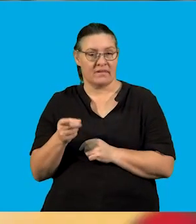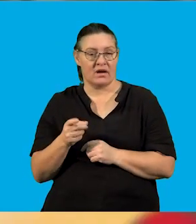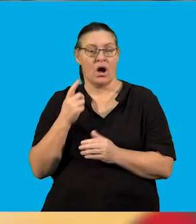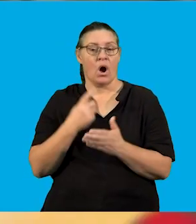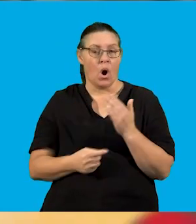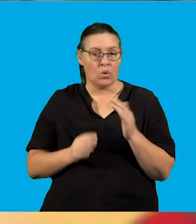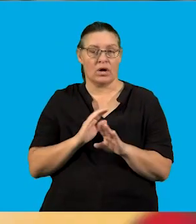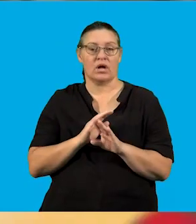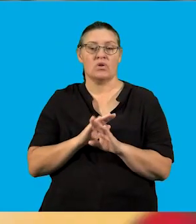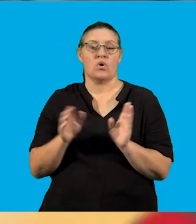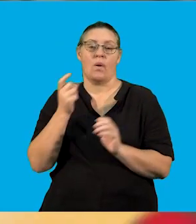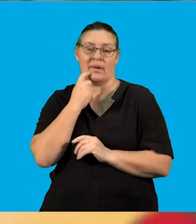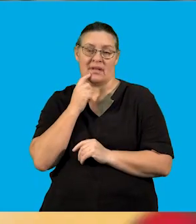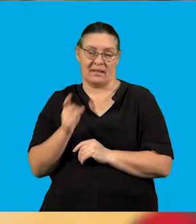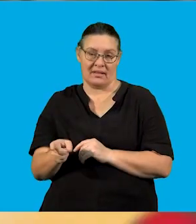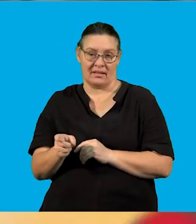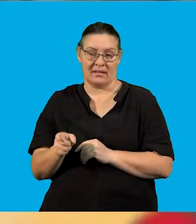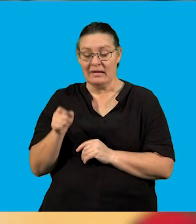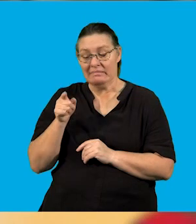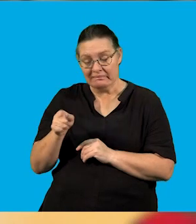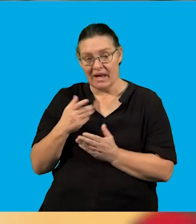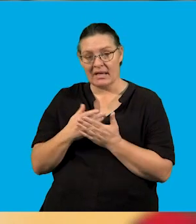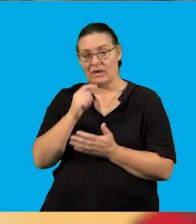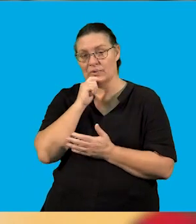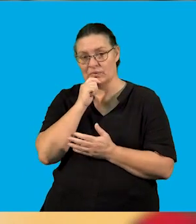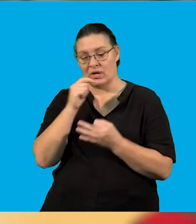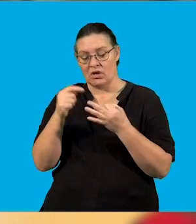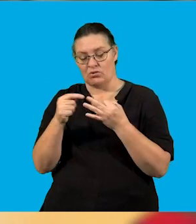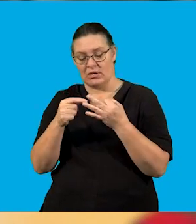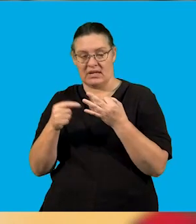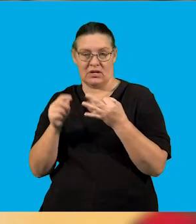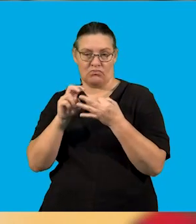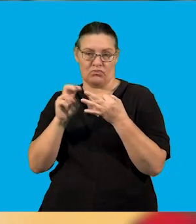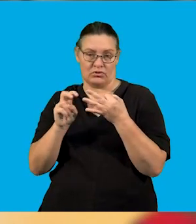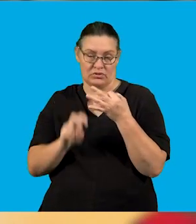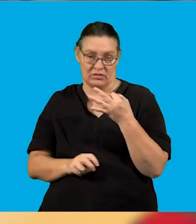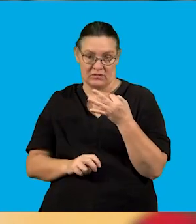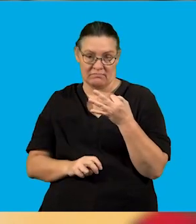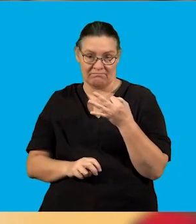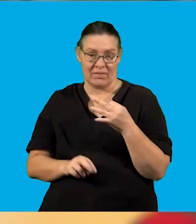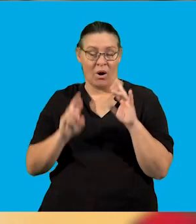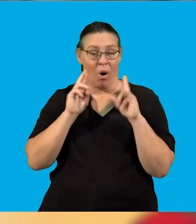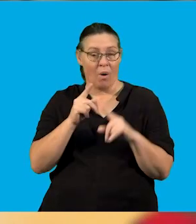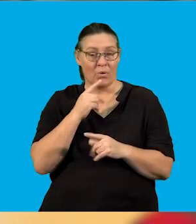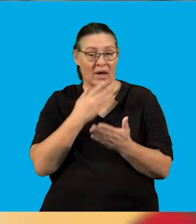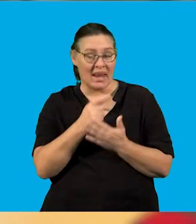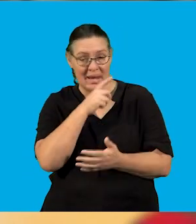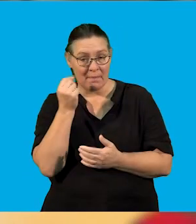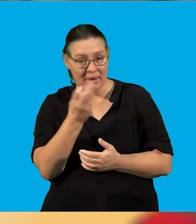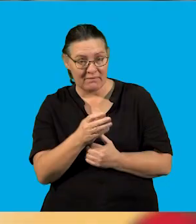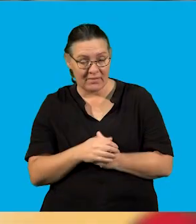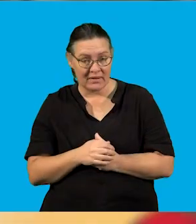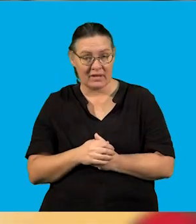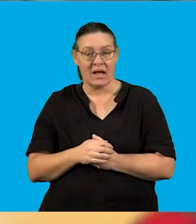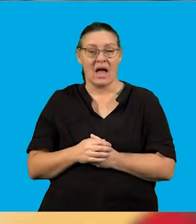that contain only just the non-metals, and those ones, they can be named using the 3 different rules. I sure hope you know how to name them.